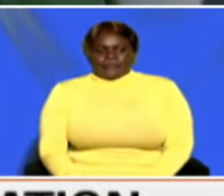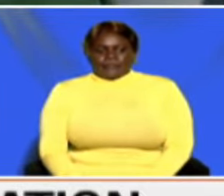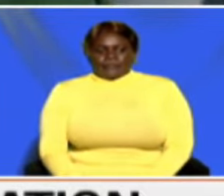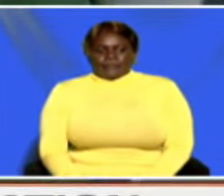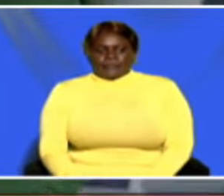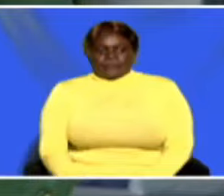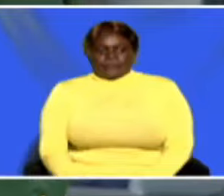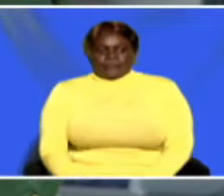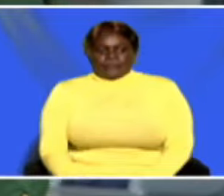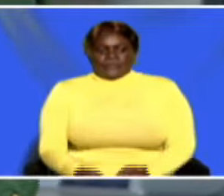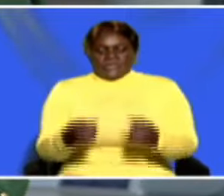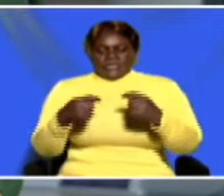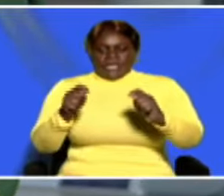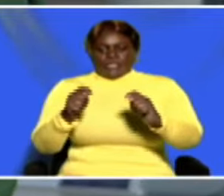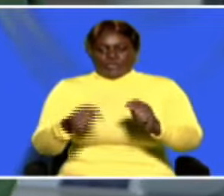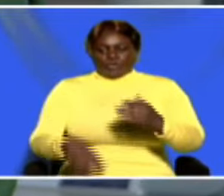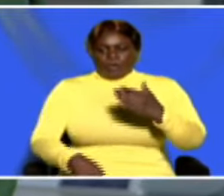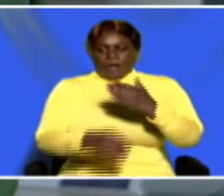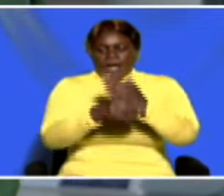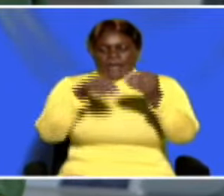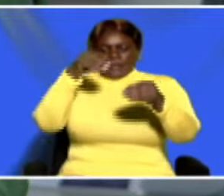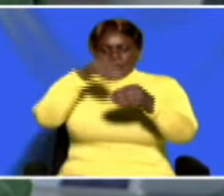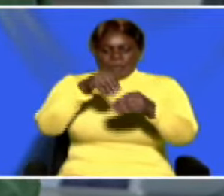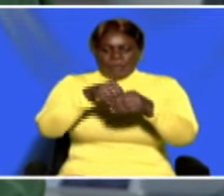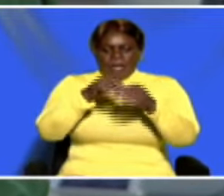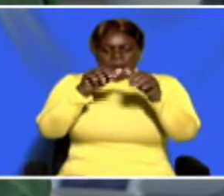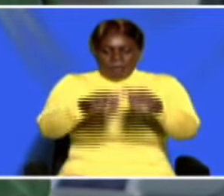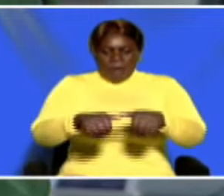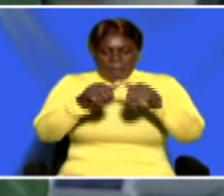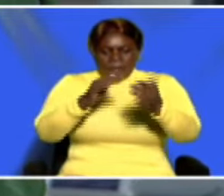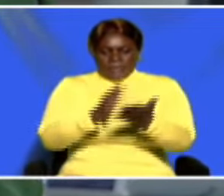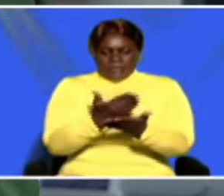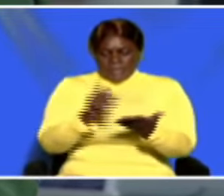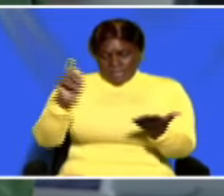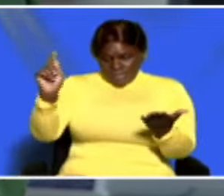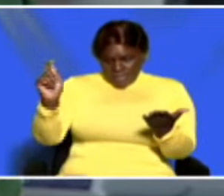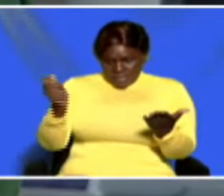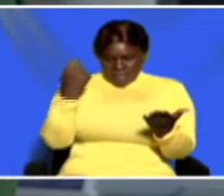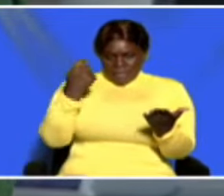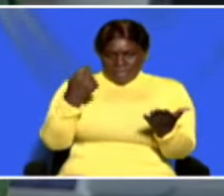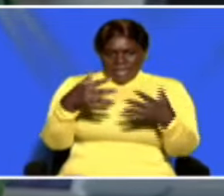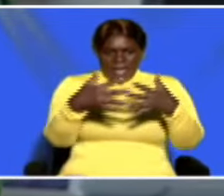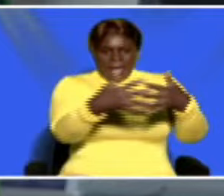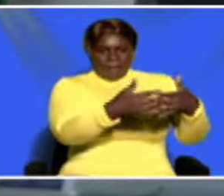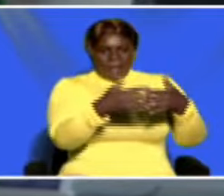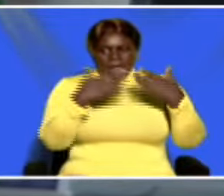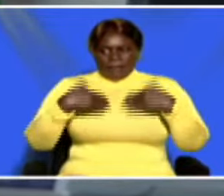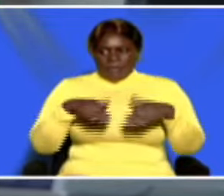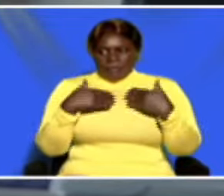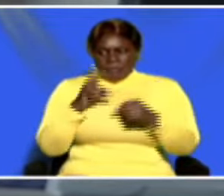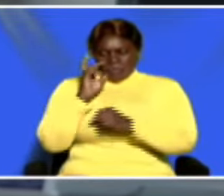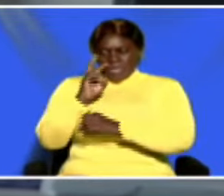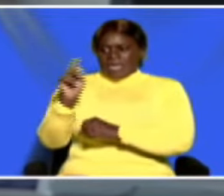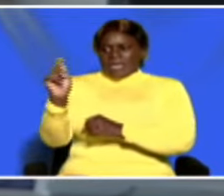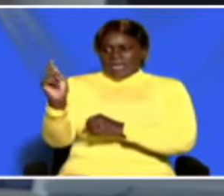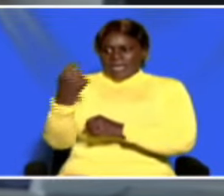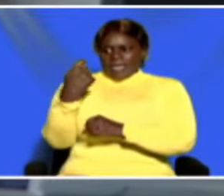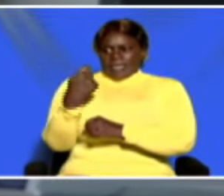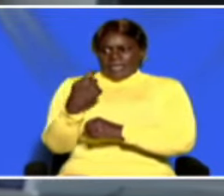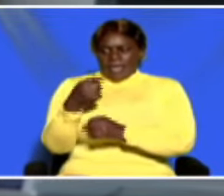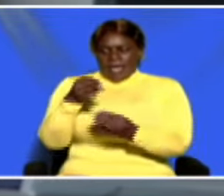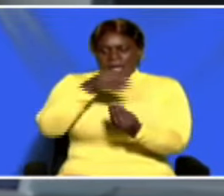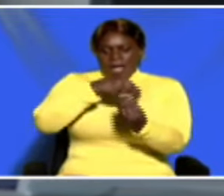Well, in an effort to increase investments within the agriculture sector in Kenya, U.S. investors are exploring the Kenya